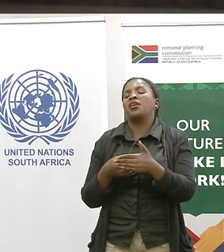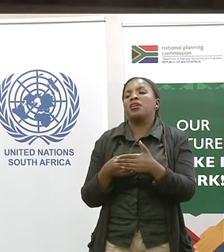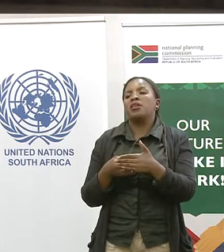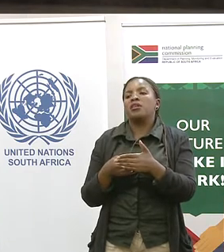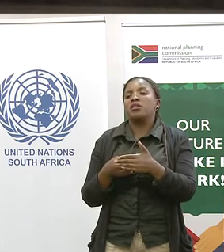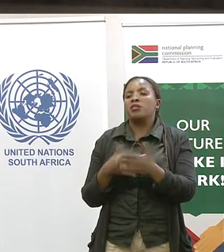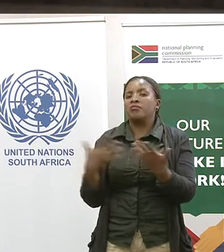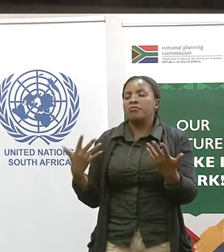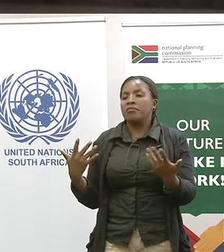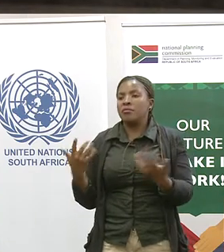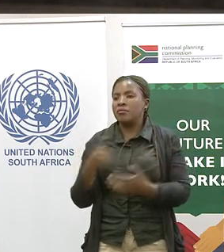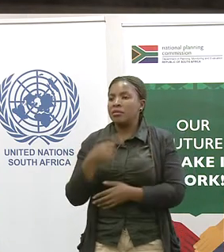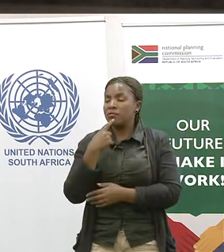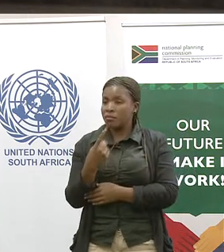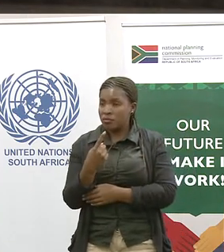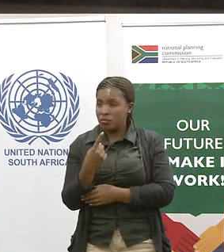As I was saying, like,